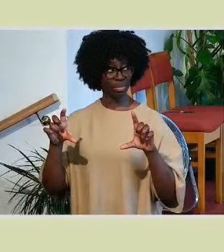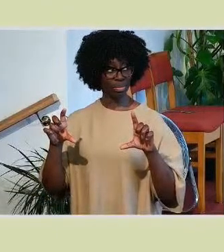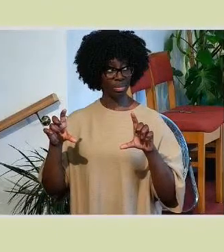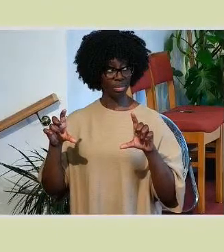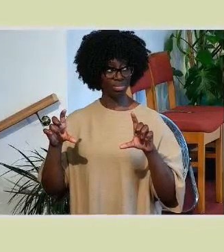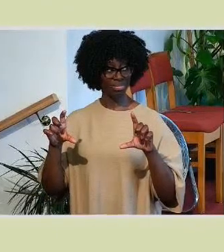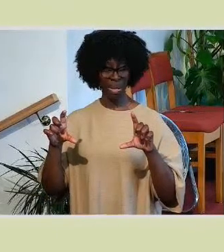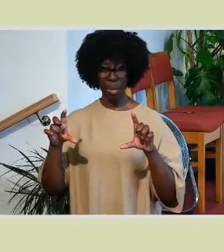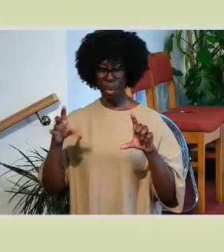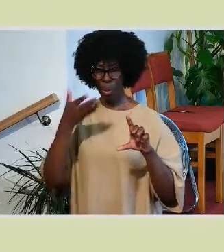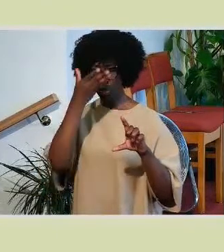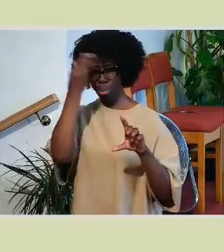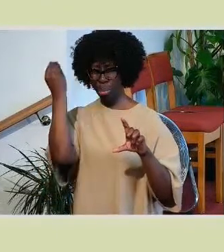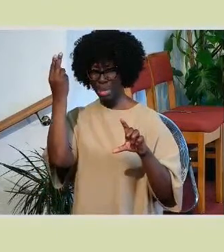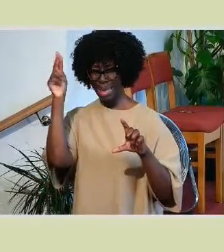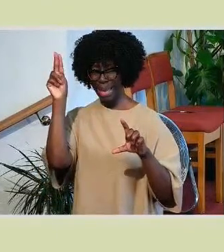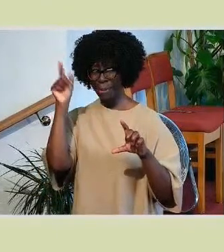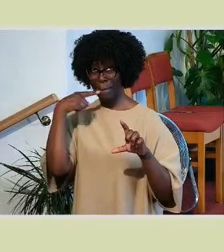I've just forgotten the name.